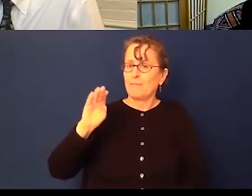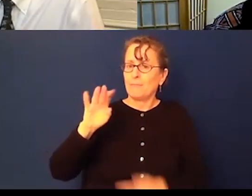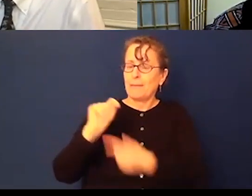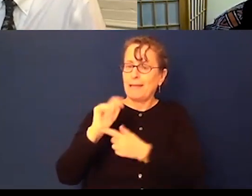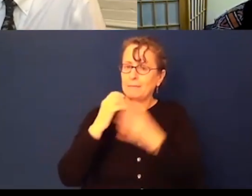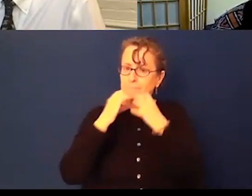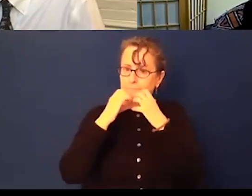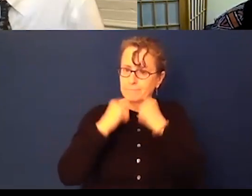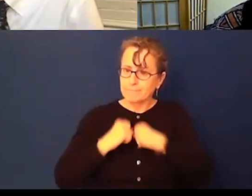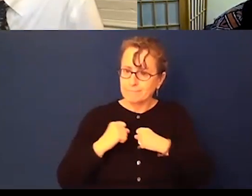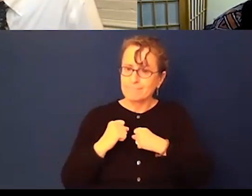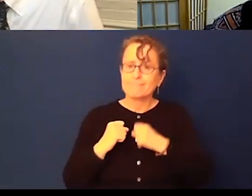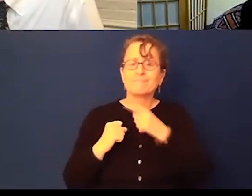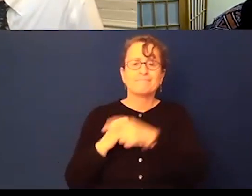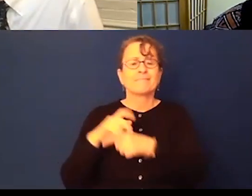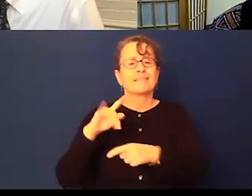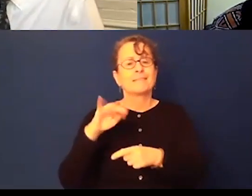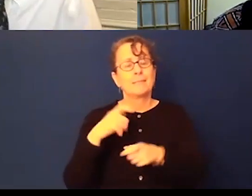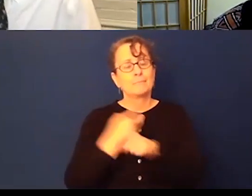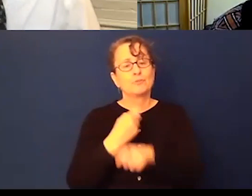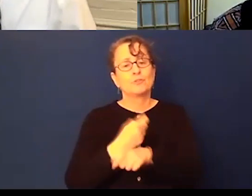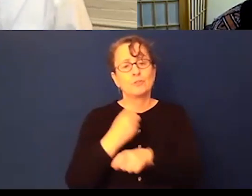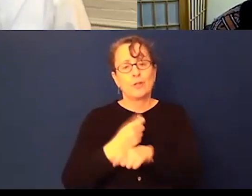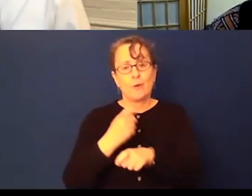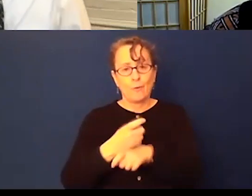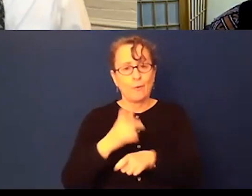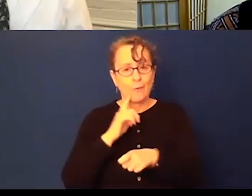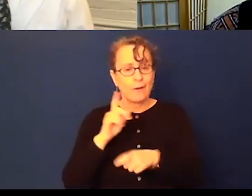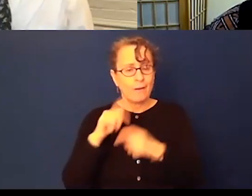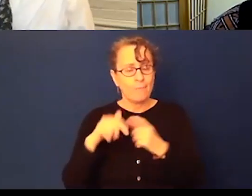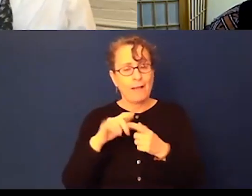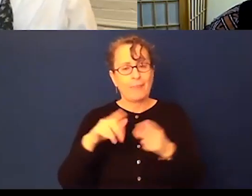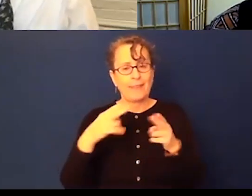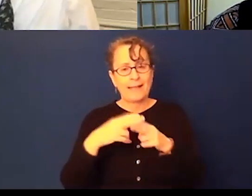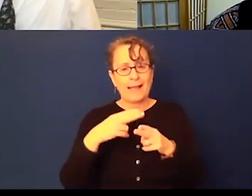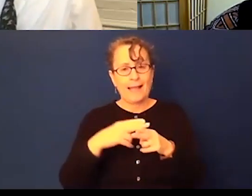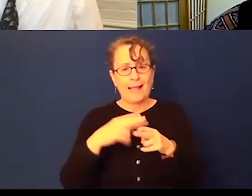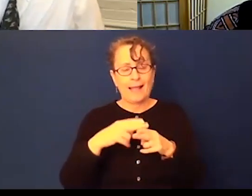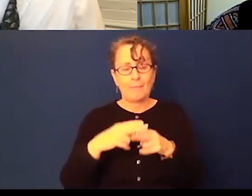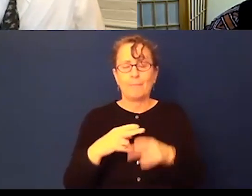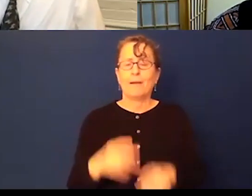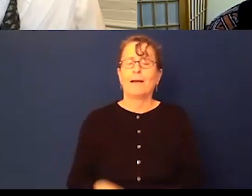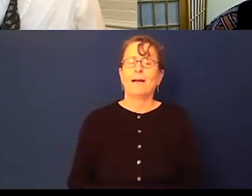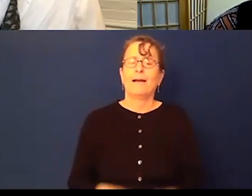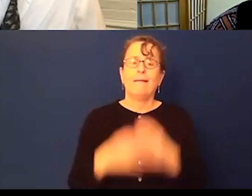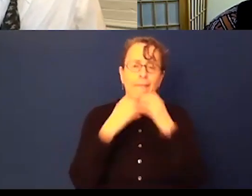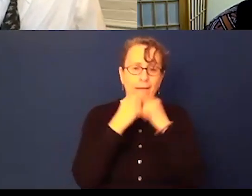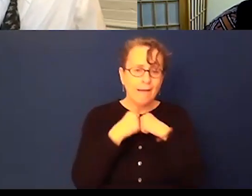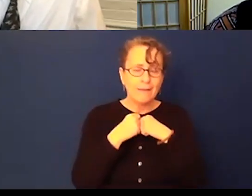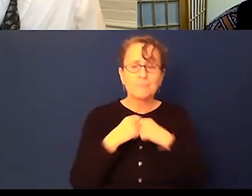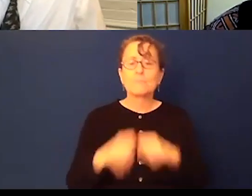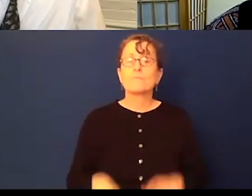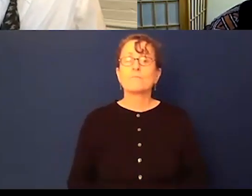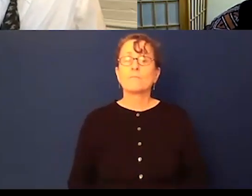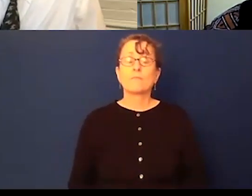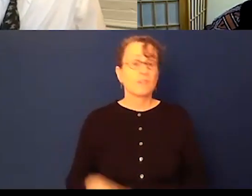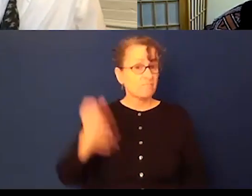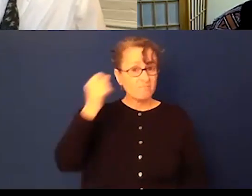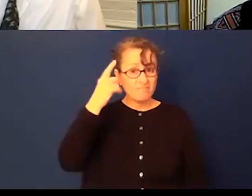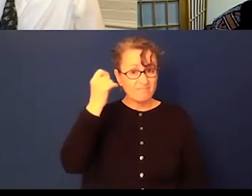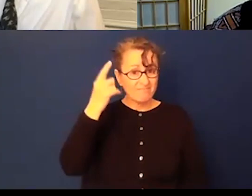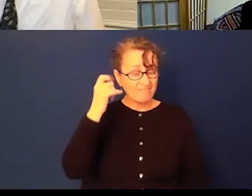Yeah, and I will note that under the consent agreement, many of those items were under budget.